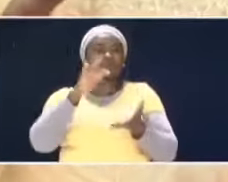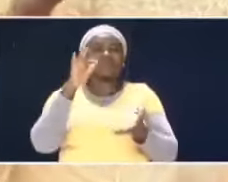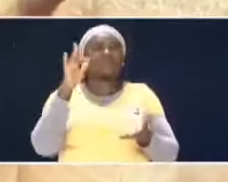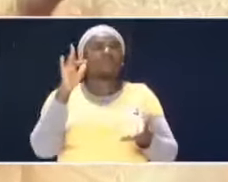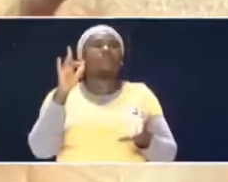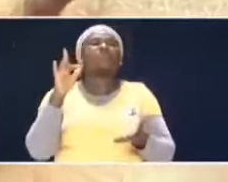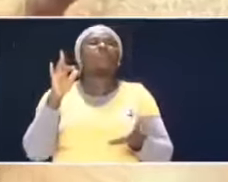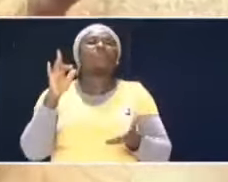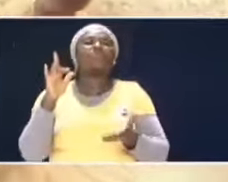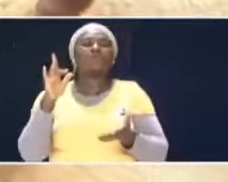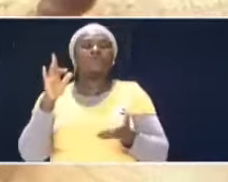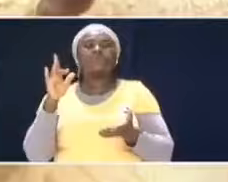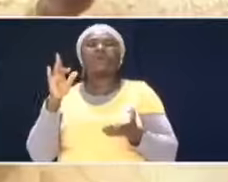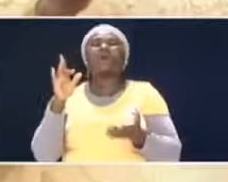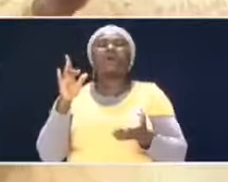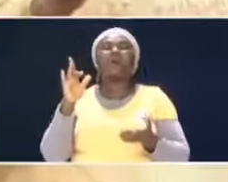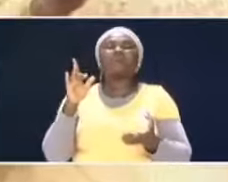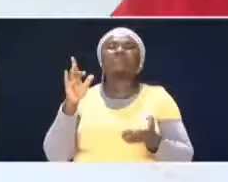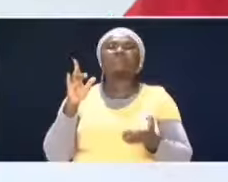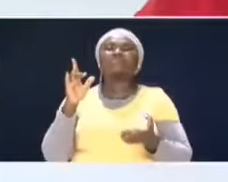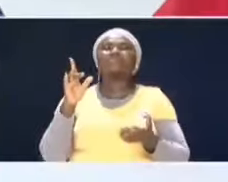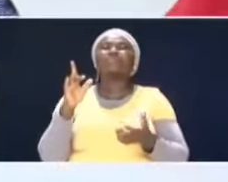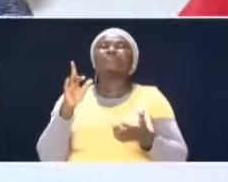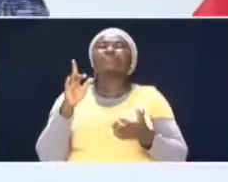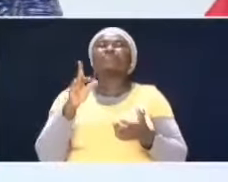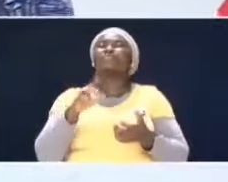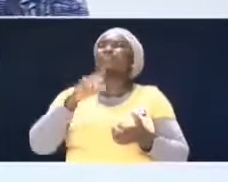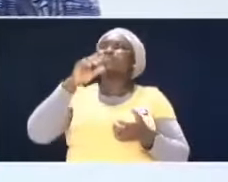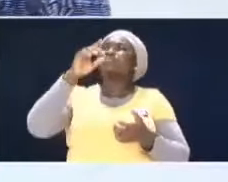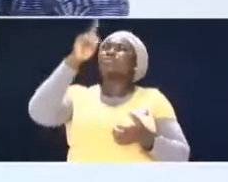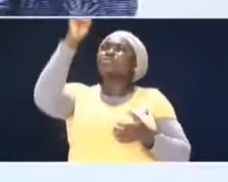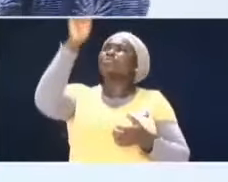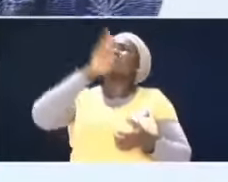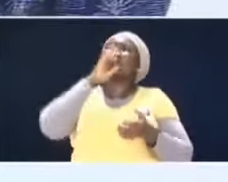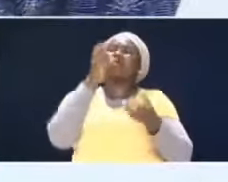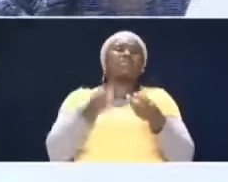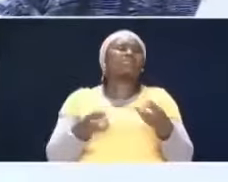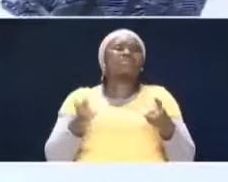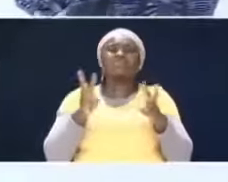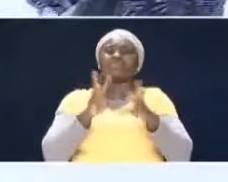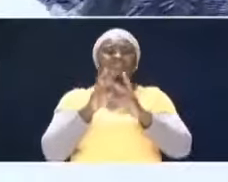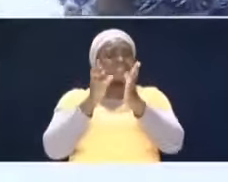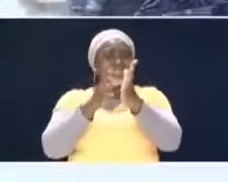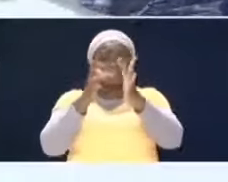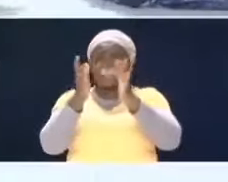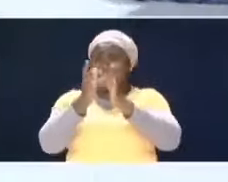to be glorified. Monisha ben yi loye